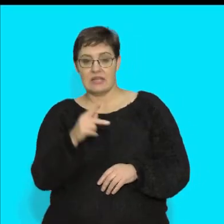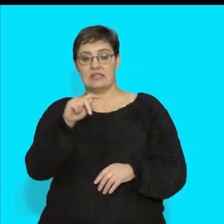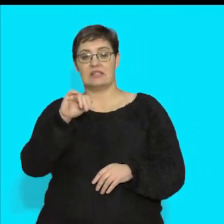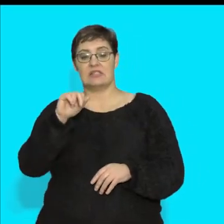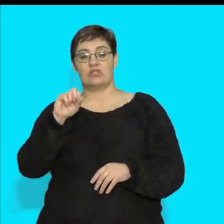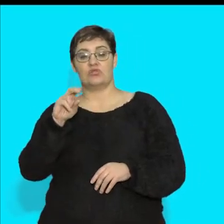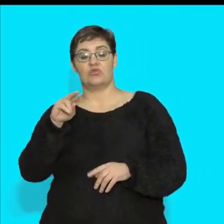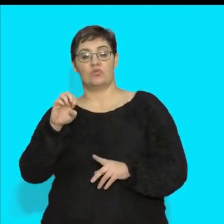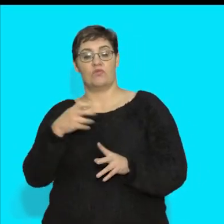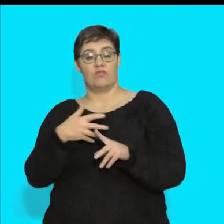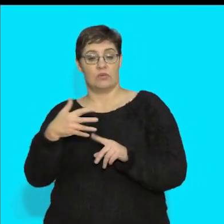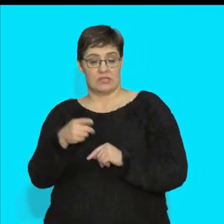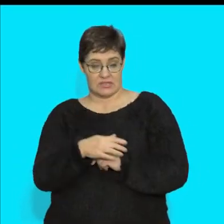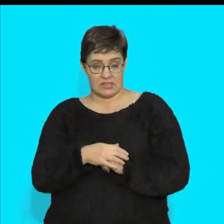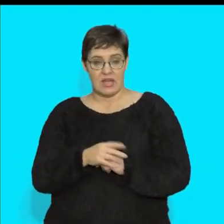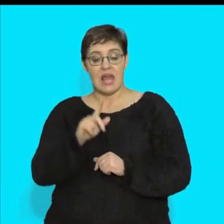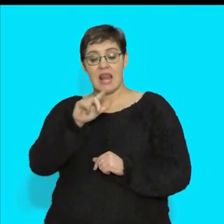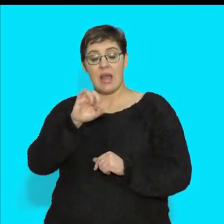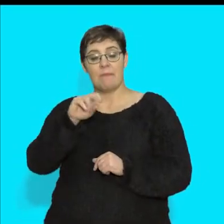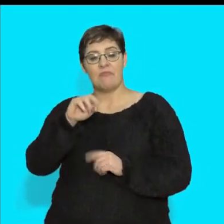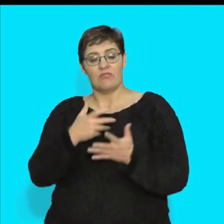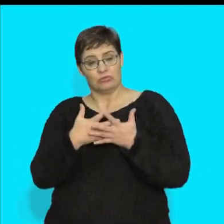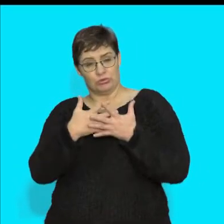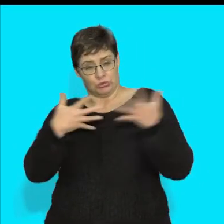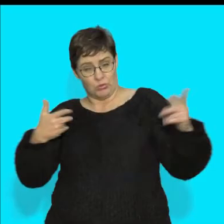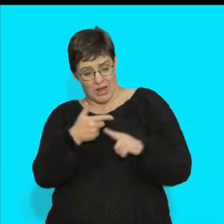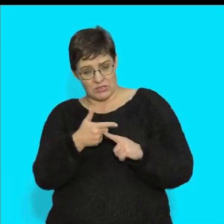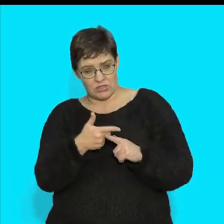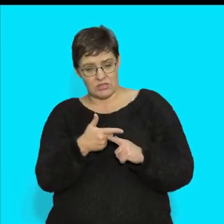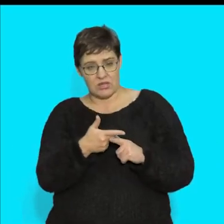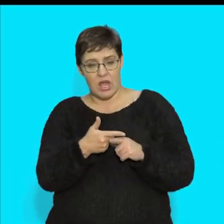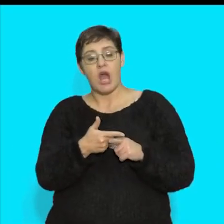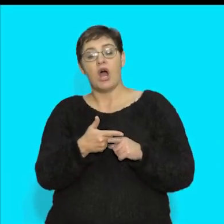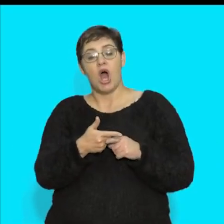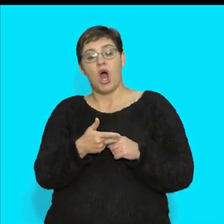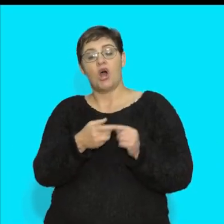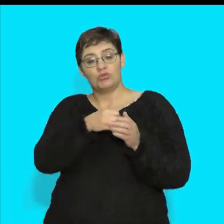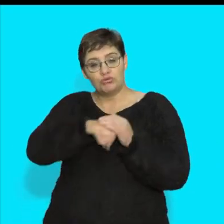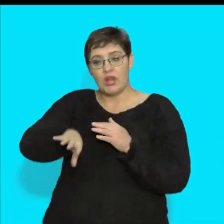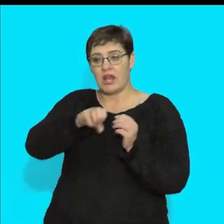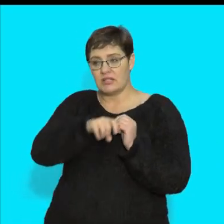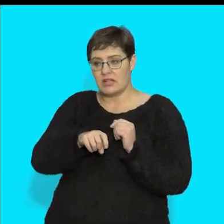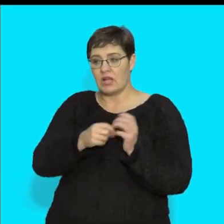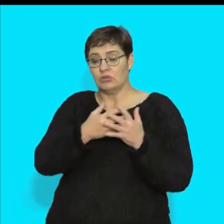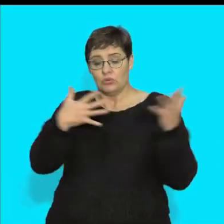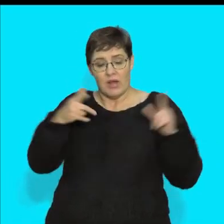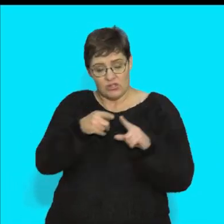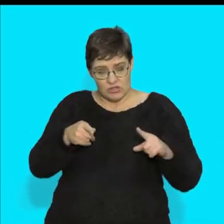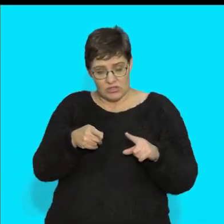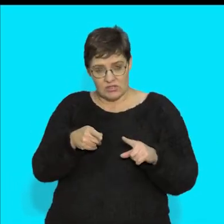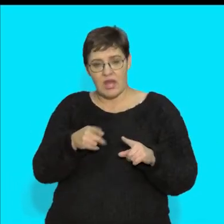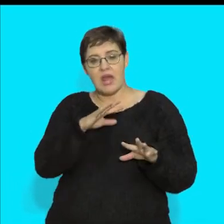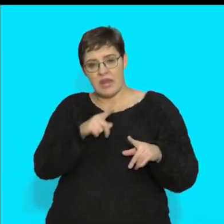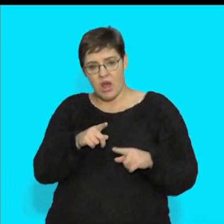fluid. The lymph takes the excess. It drains in the excess, and